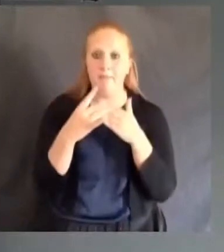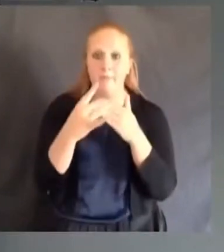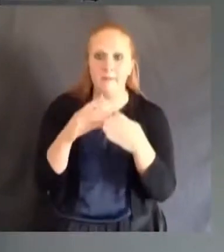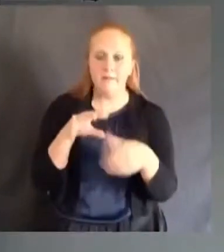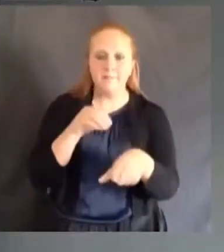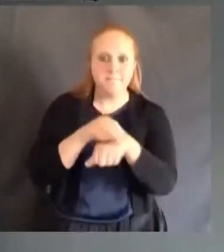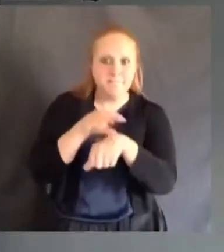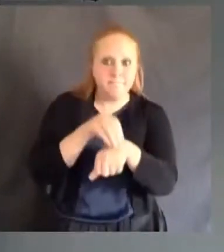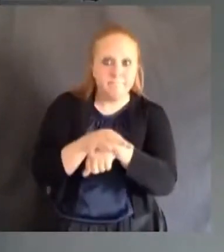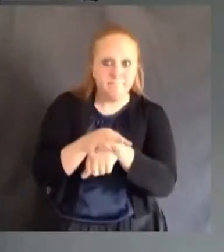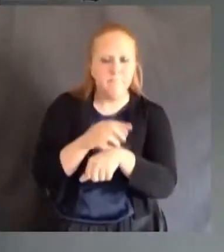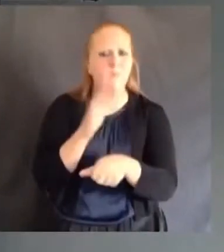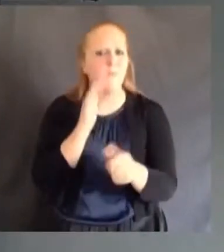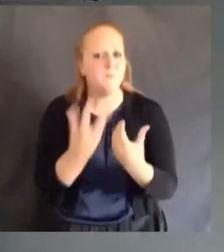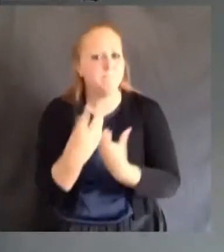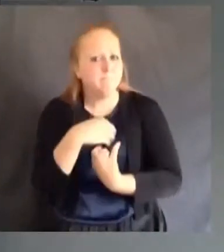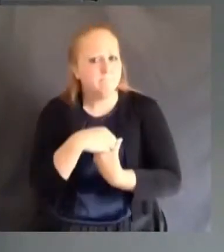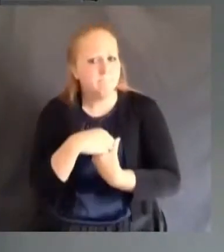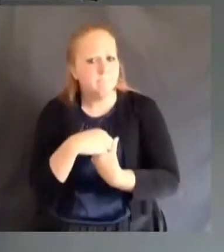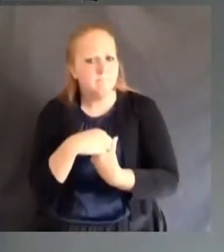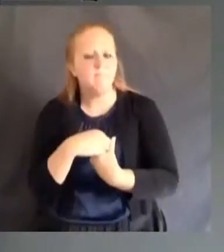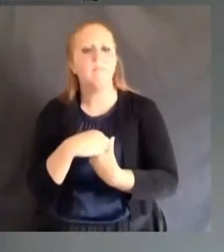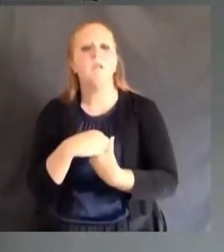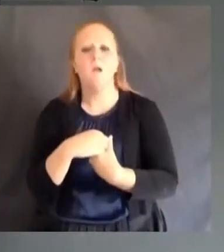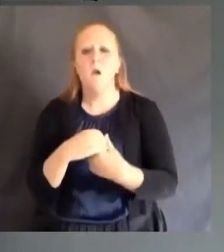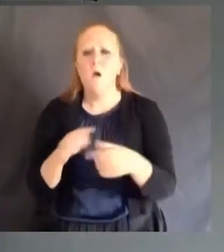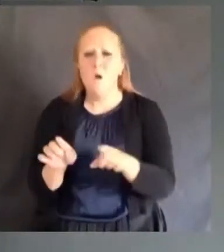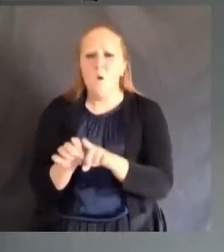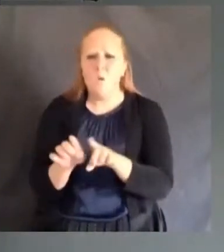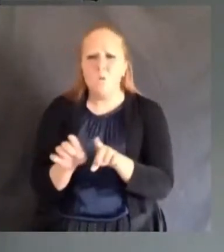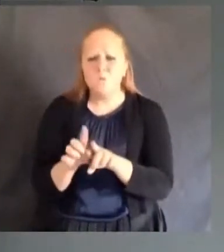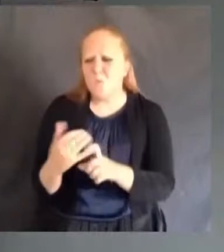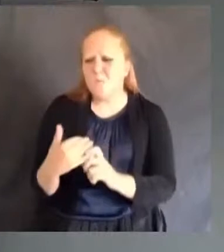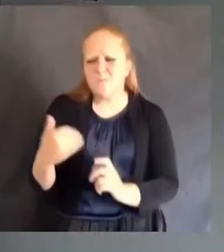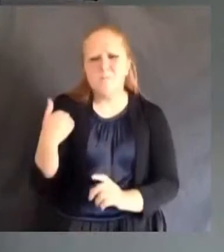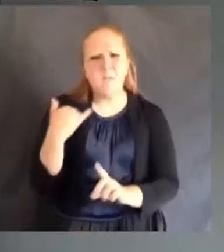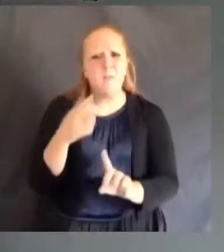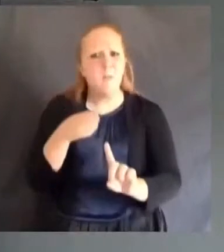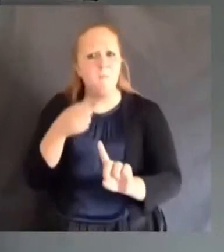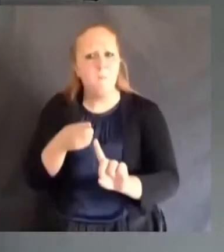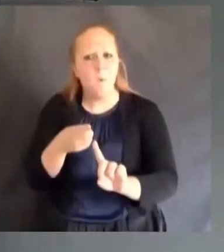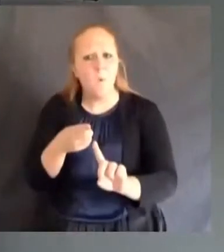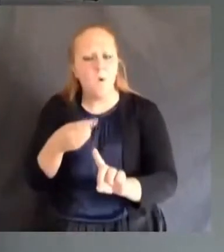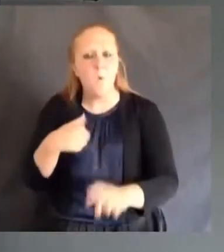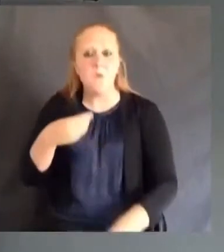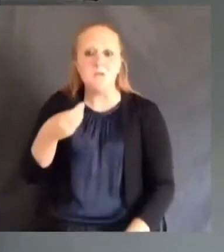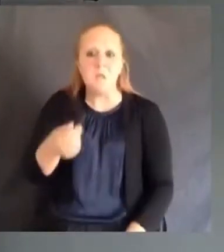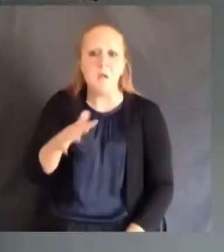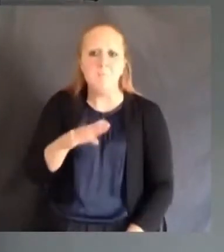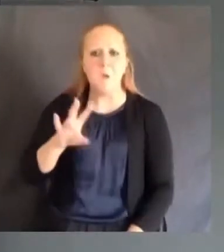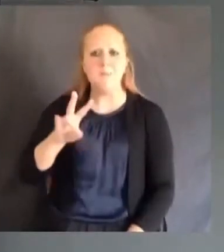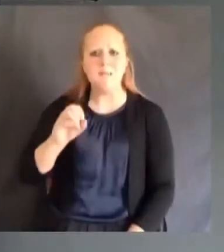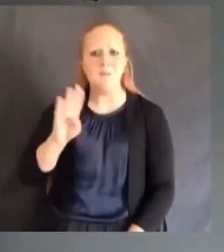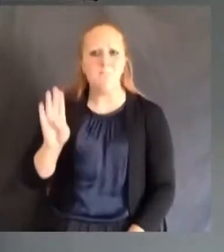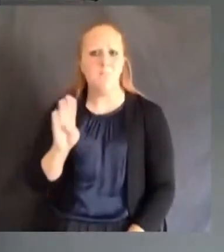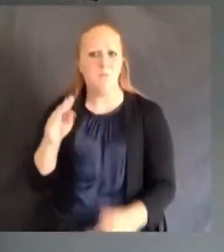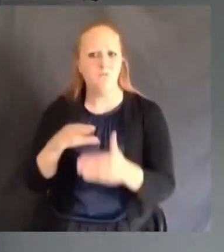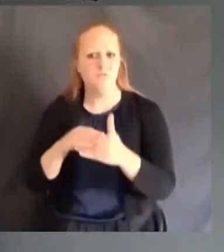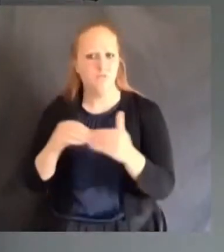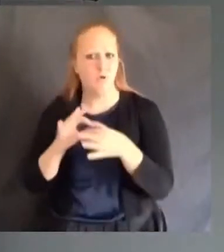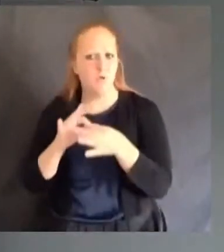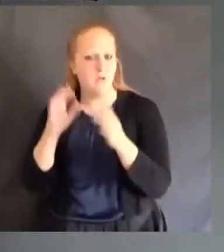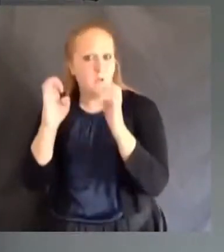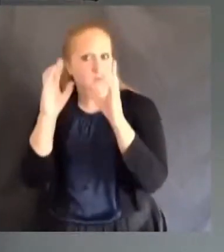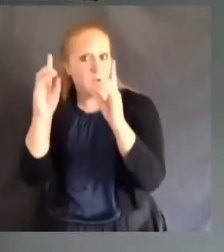with us as well. And to the money point, we spend about $70 billion on education every year. About $3 billion of that comes from the